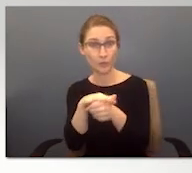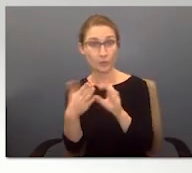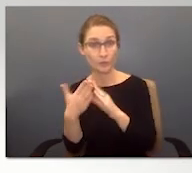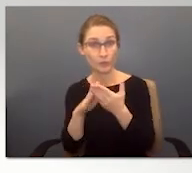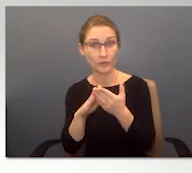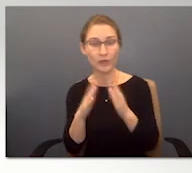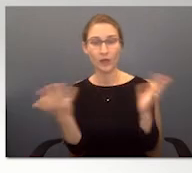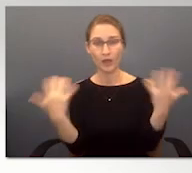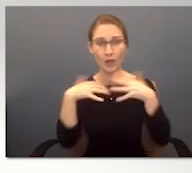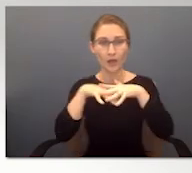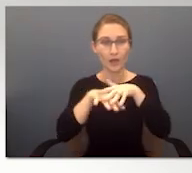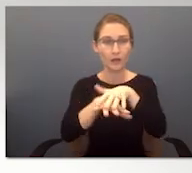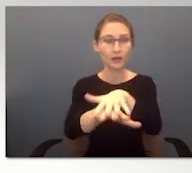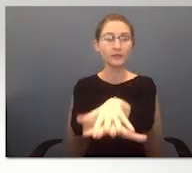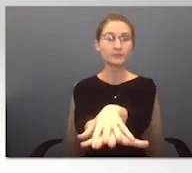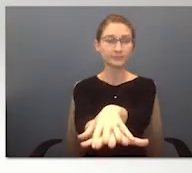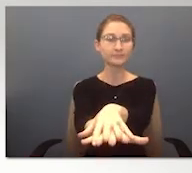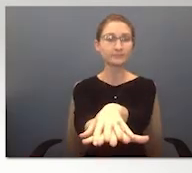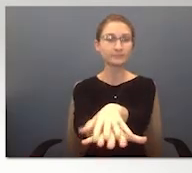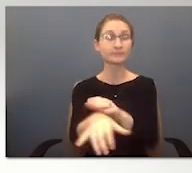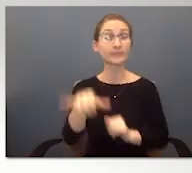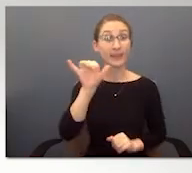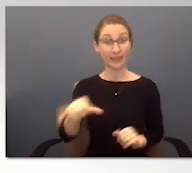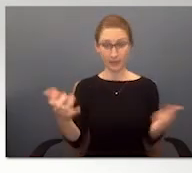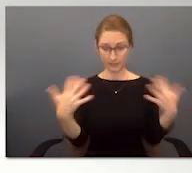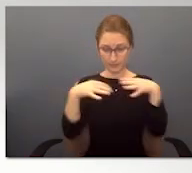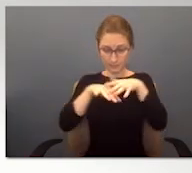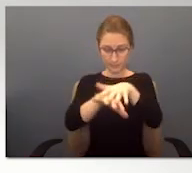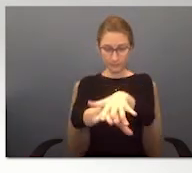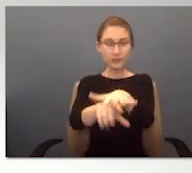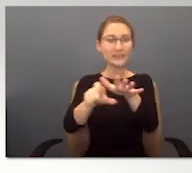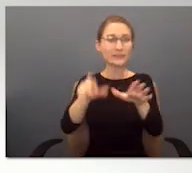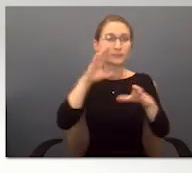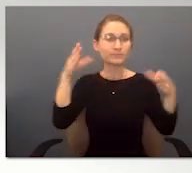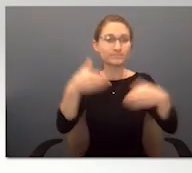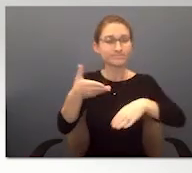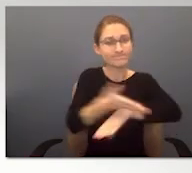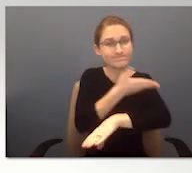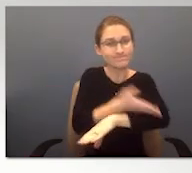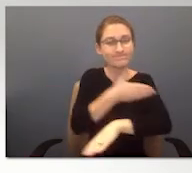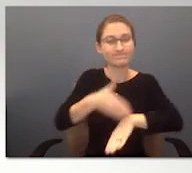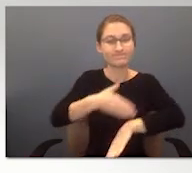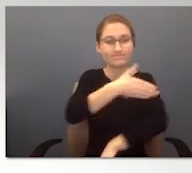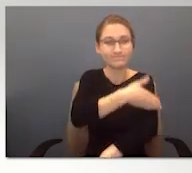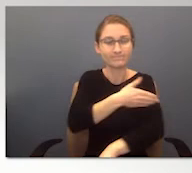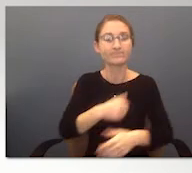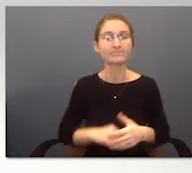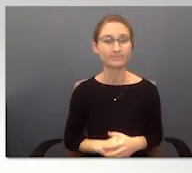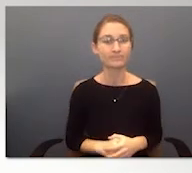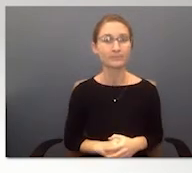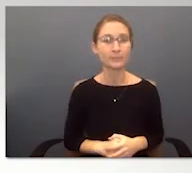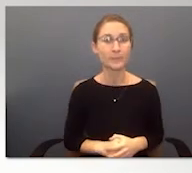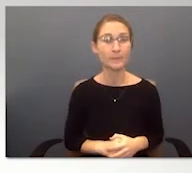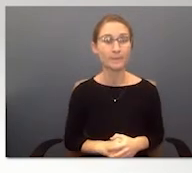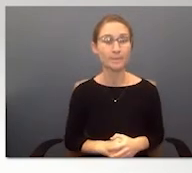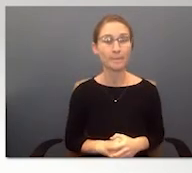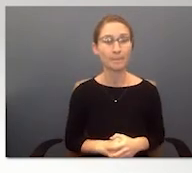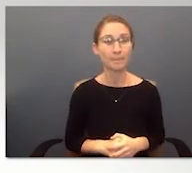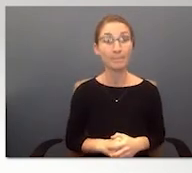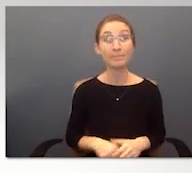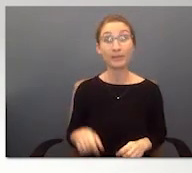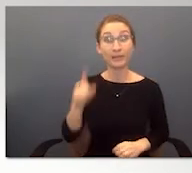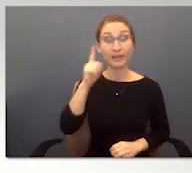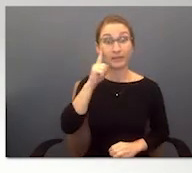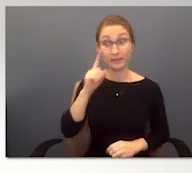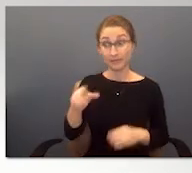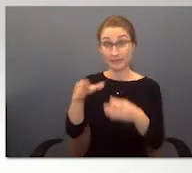local community. And that's where we really need to focus on that integration. I think the division, the county health department